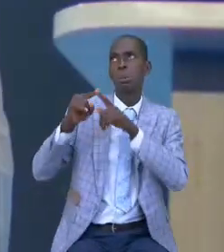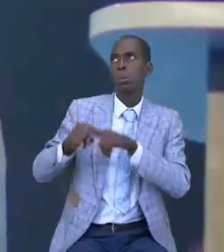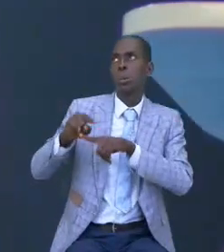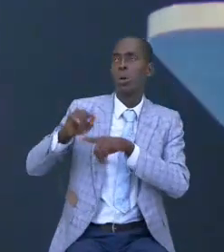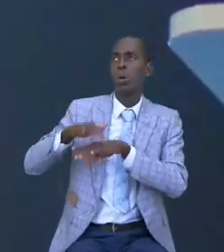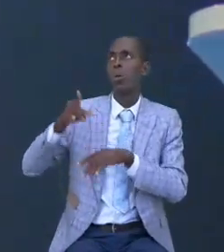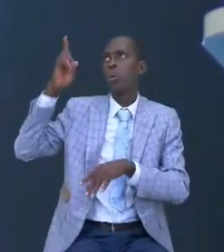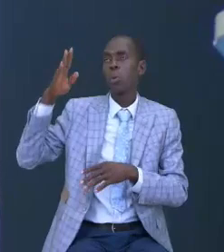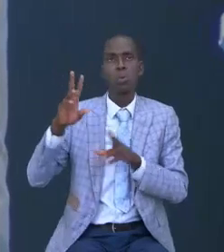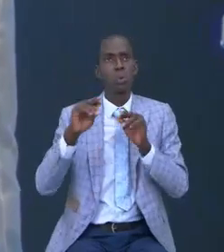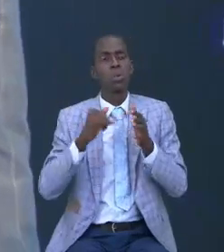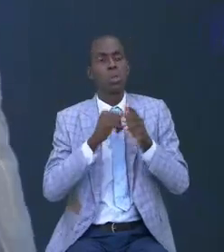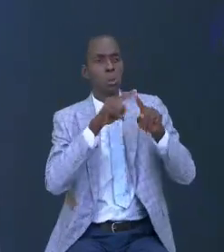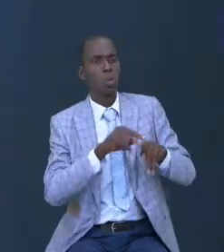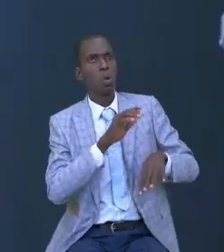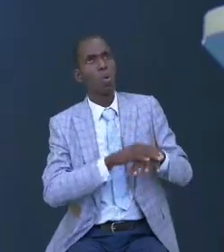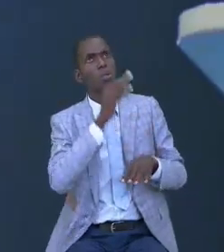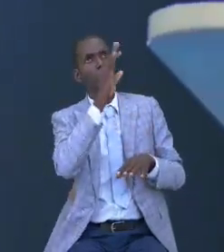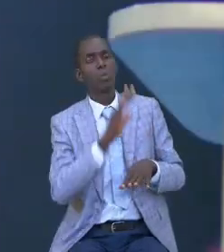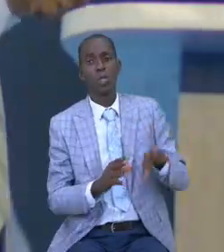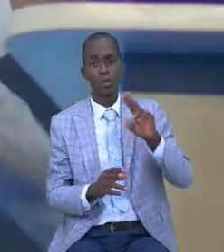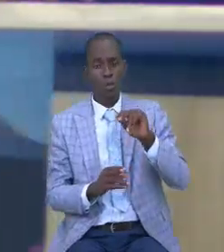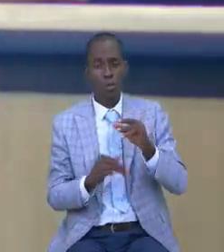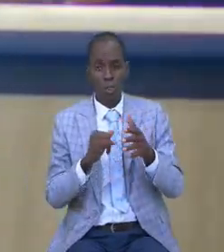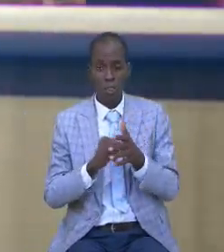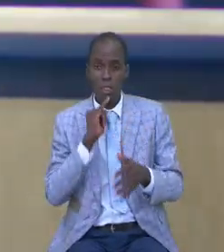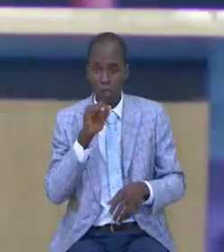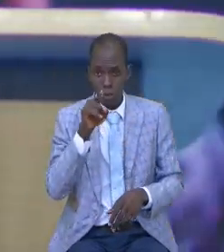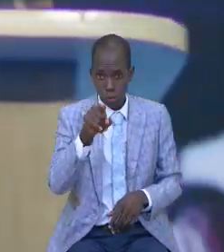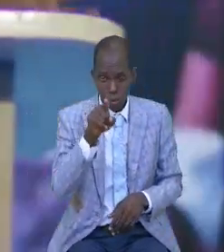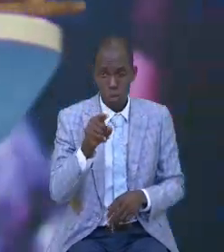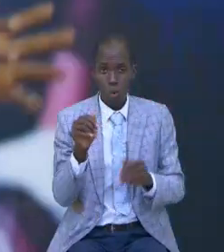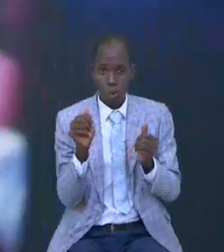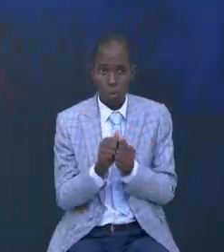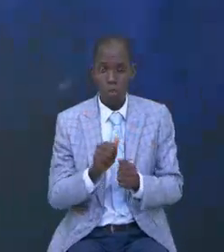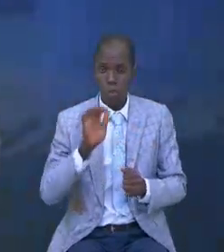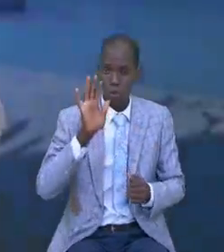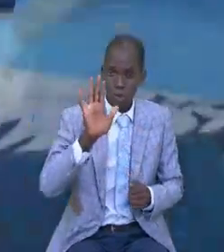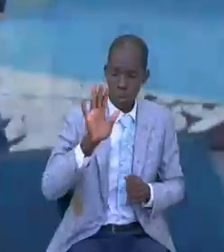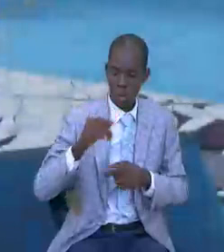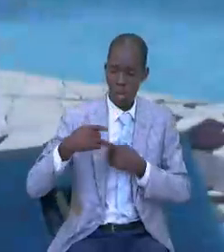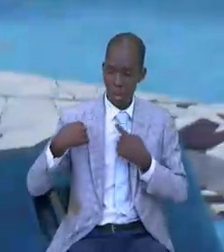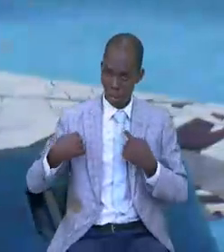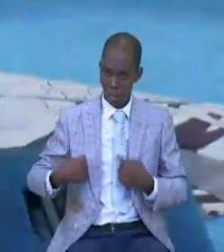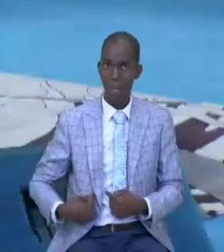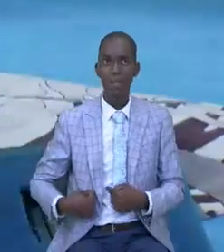person. It's you with your heart man believeth